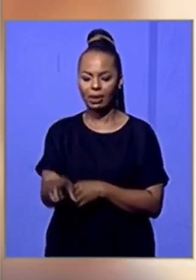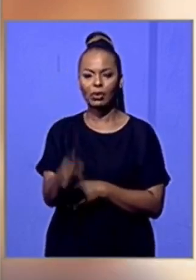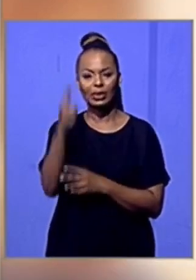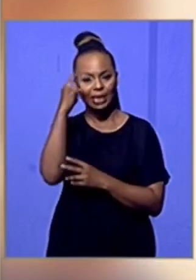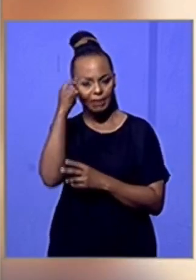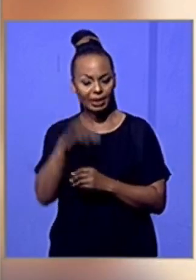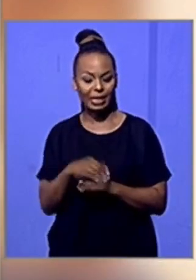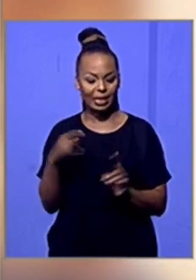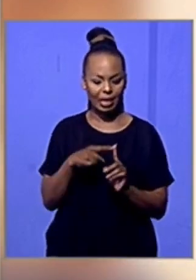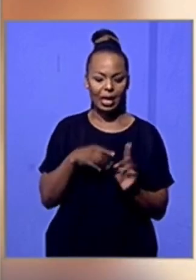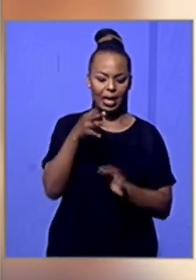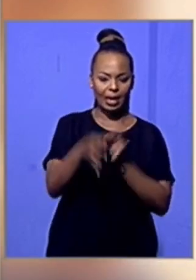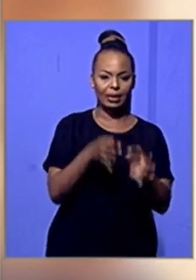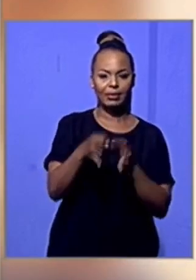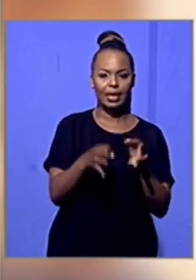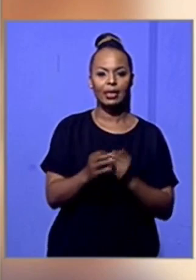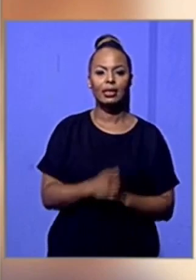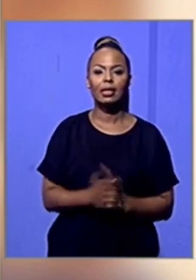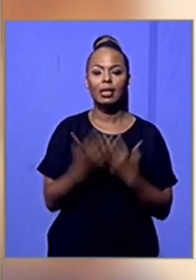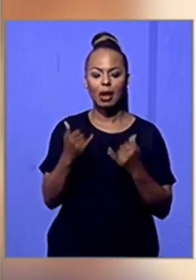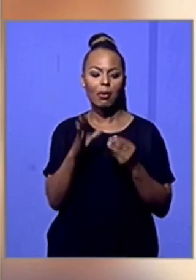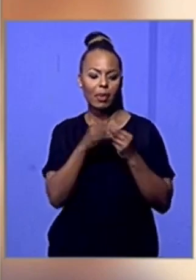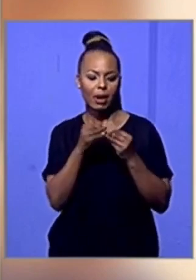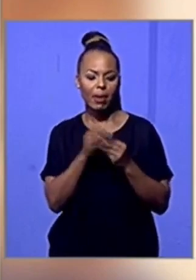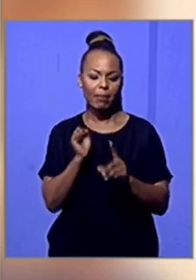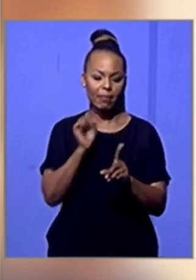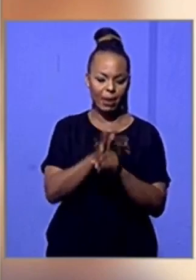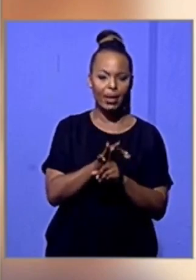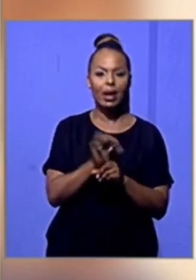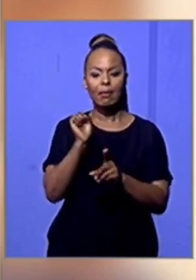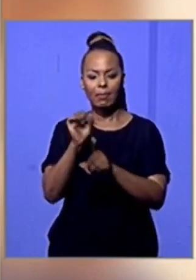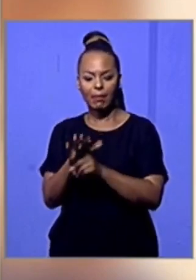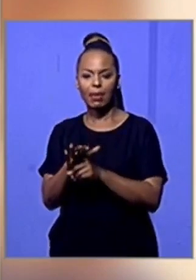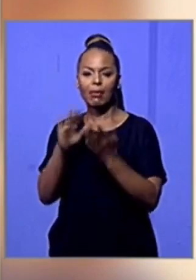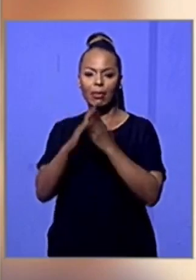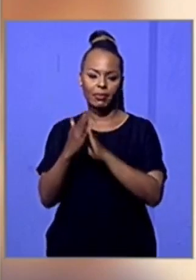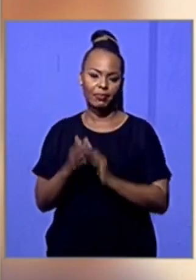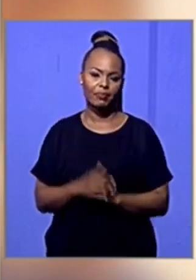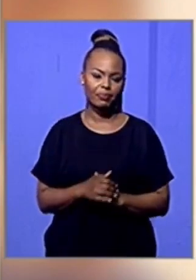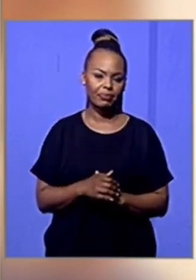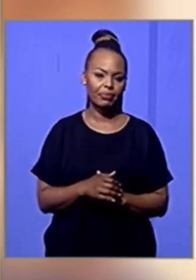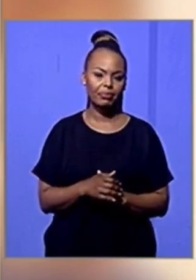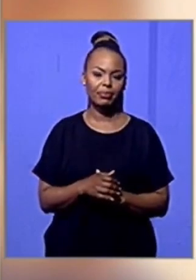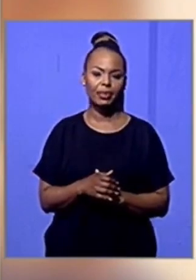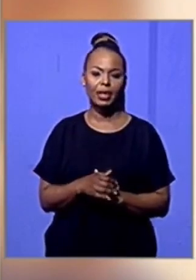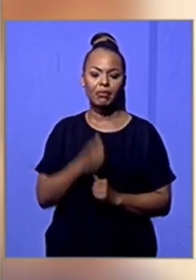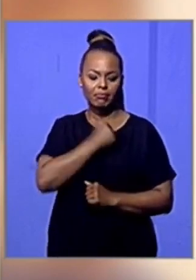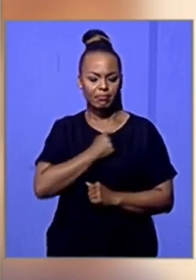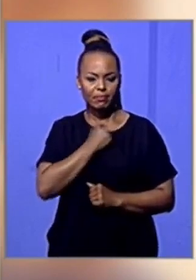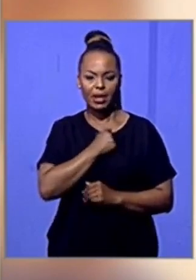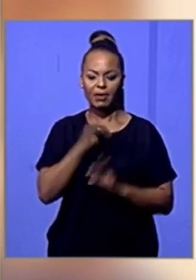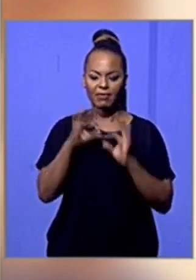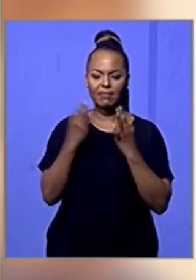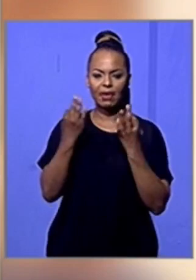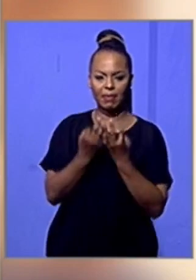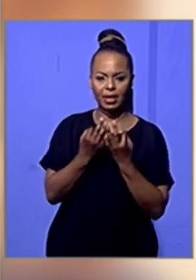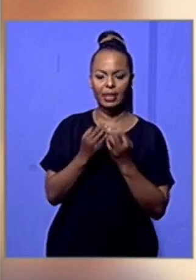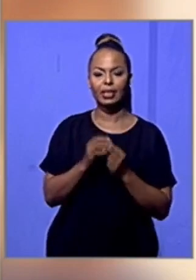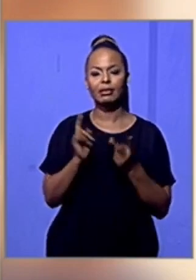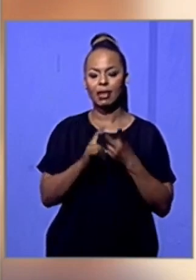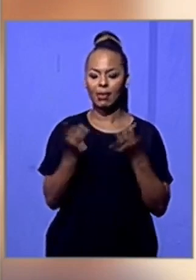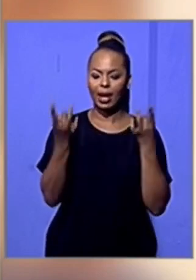She indicated that an attack on members is an attack on the state. She conveyed her heartfelt condolences to the family,